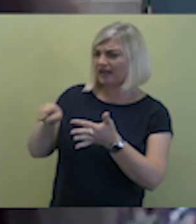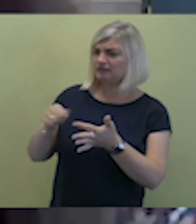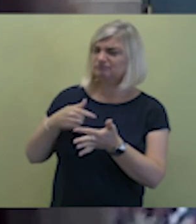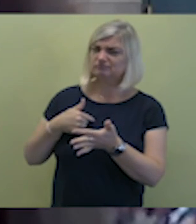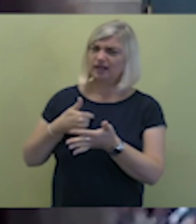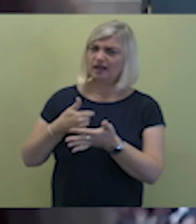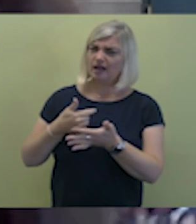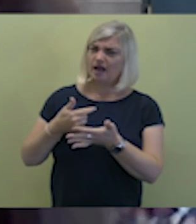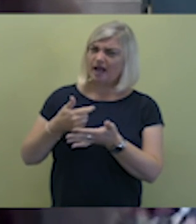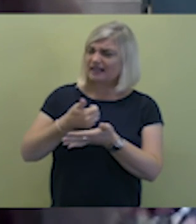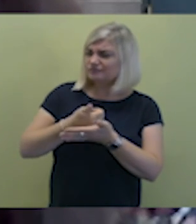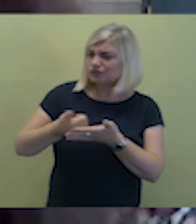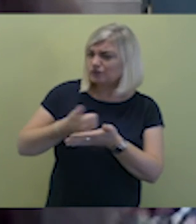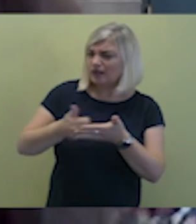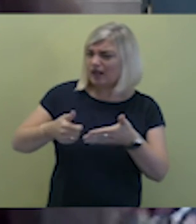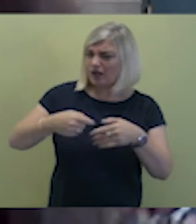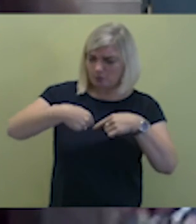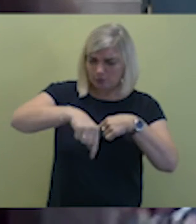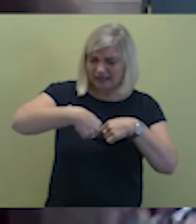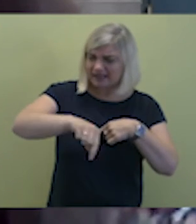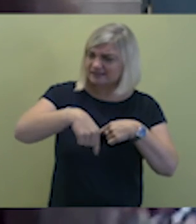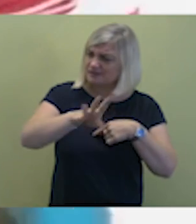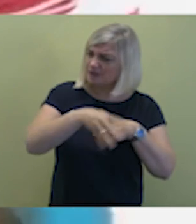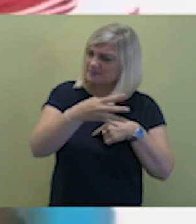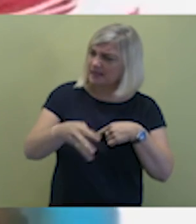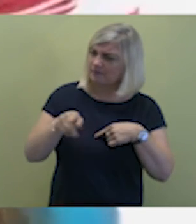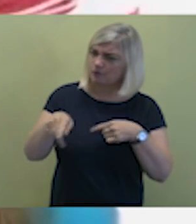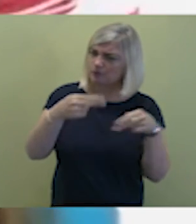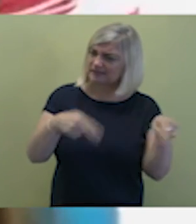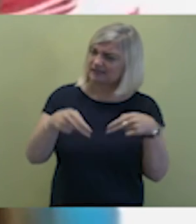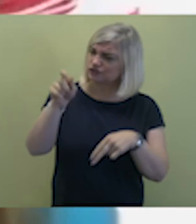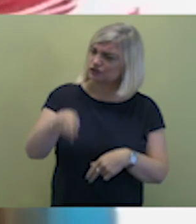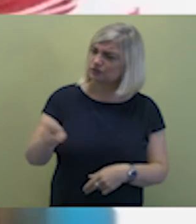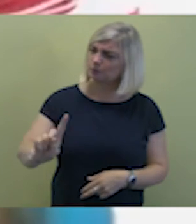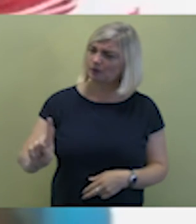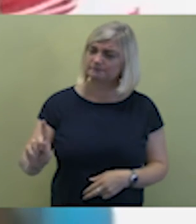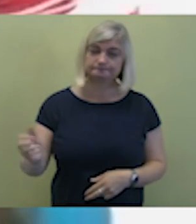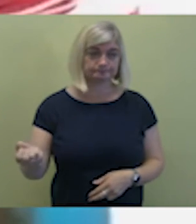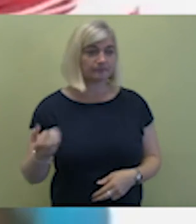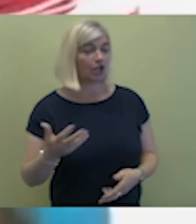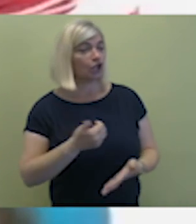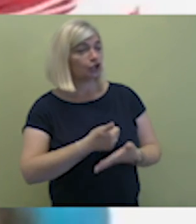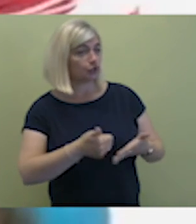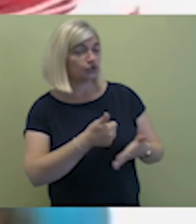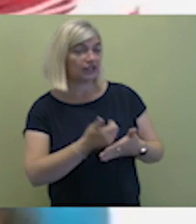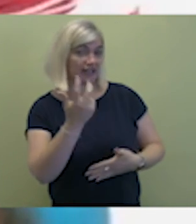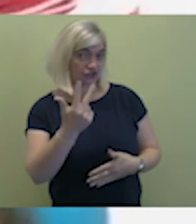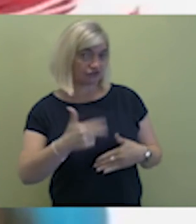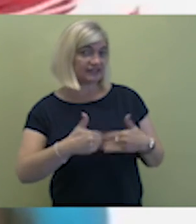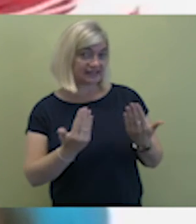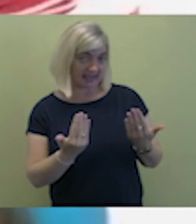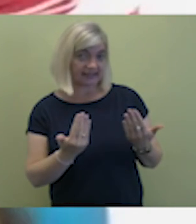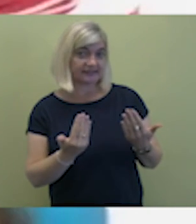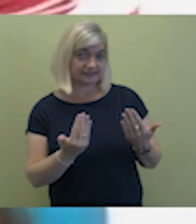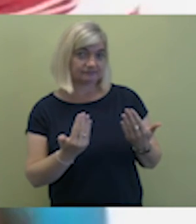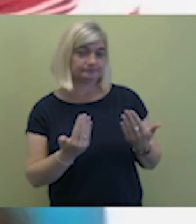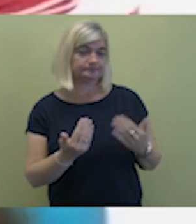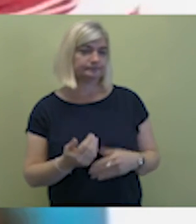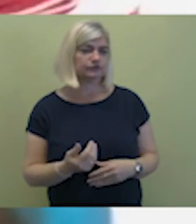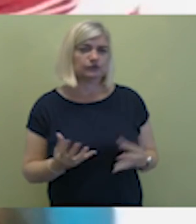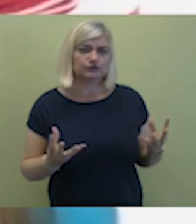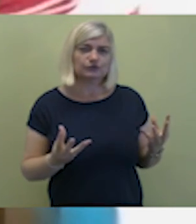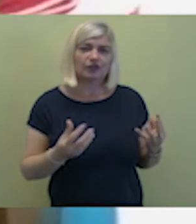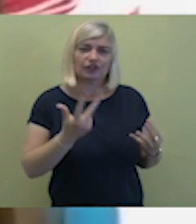dance student at Walsall College? Well, a typical week for a dance student is over 3 days. We try to timetable them all